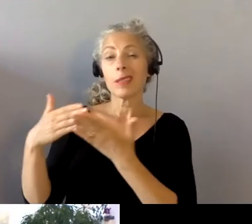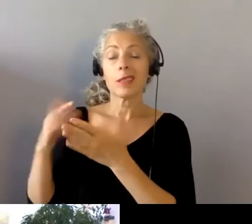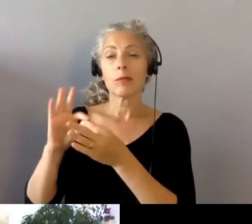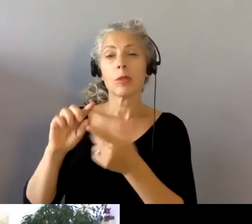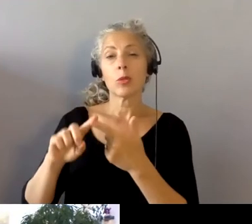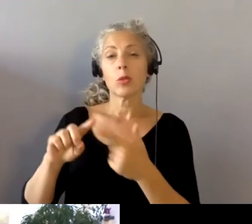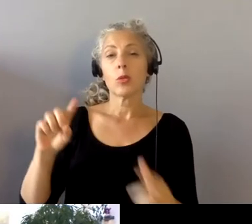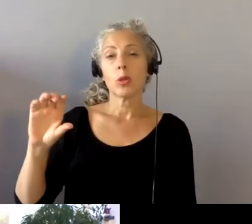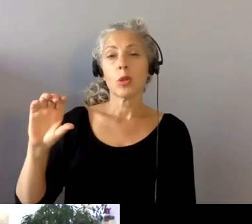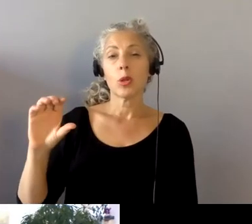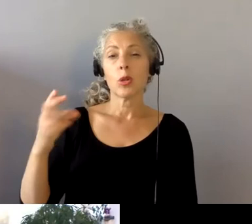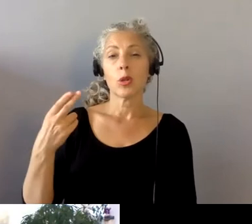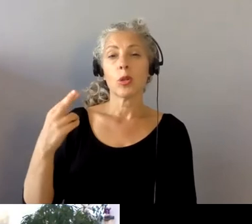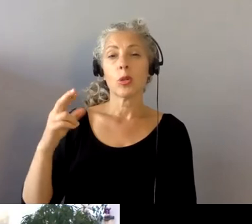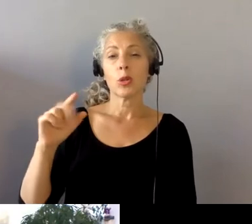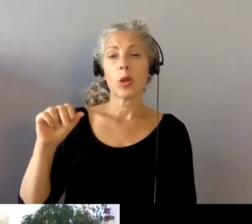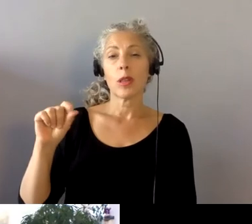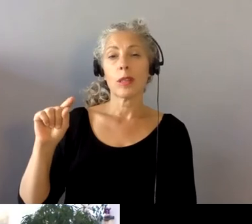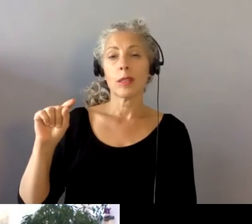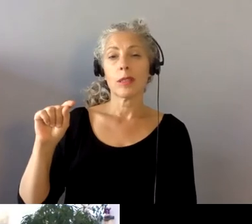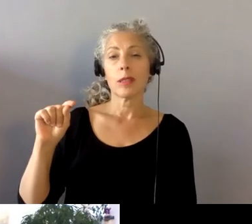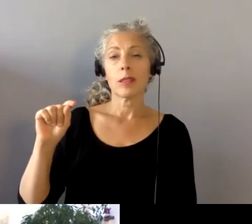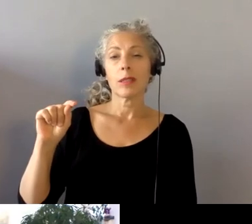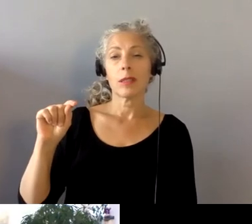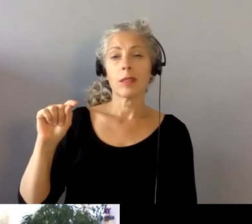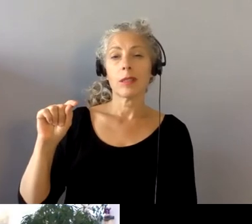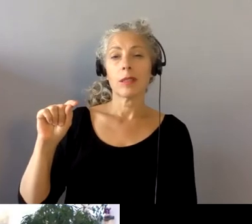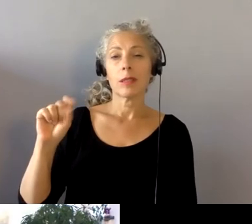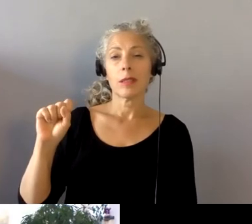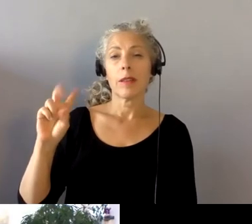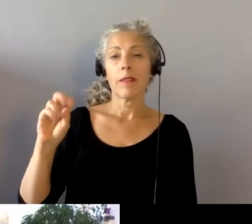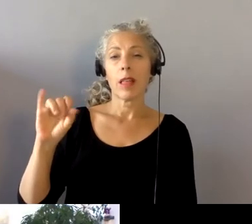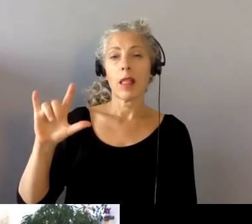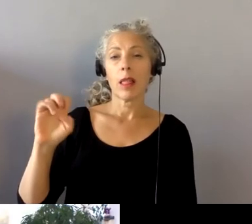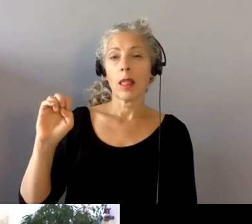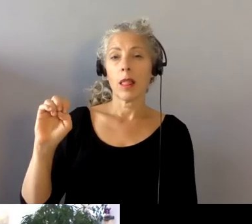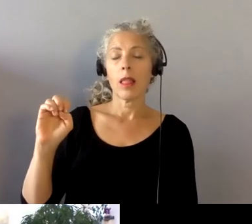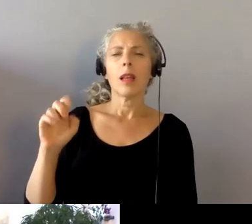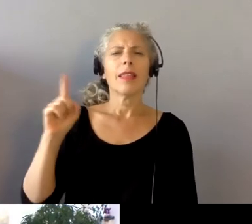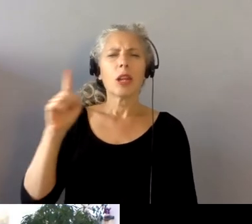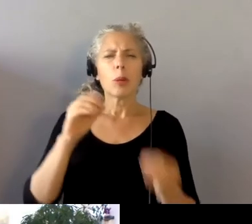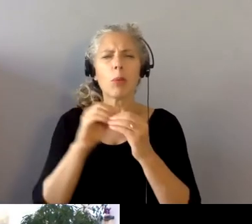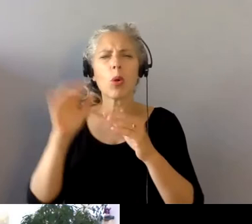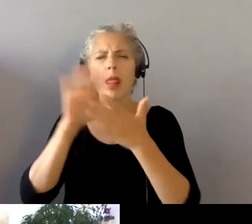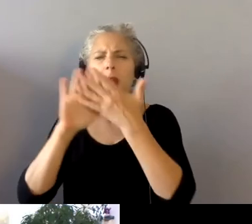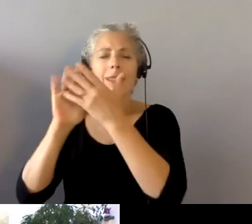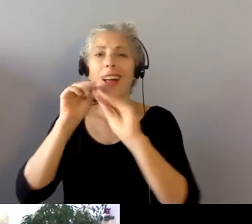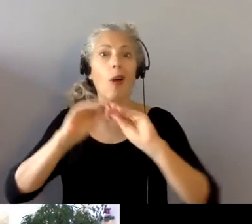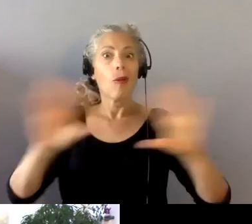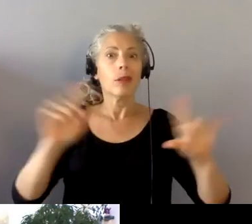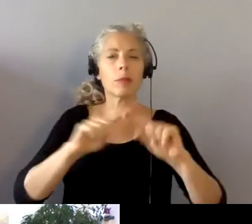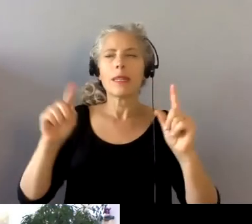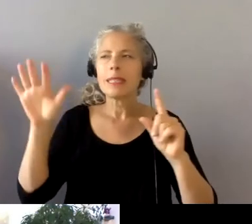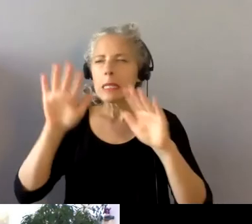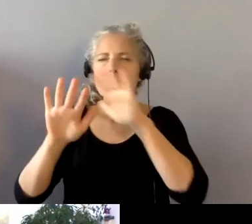right? They are kind of layered in there. So we're not immediately able to see, but there that material is sitting